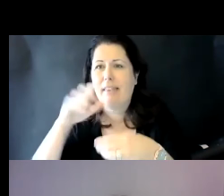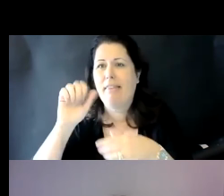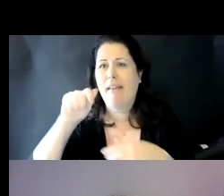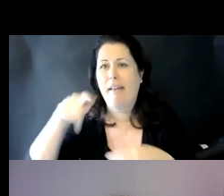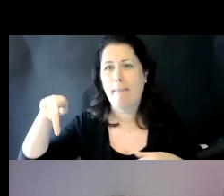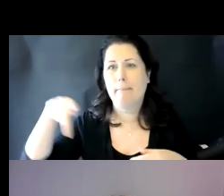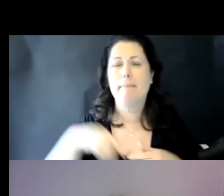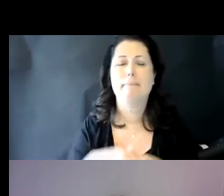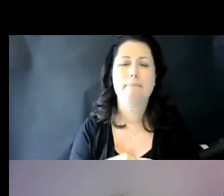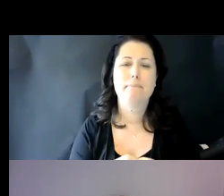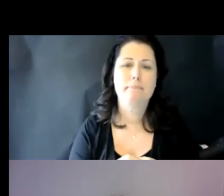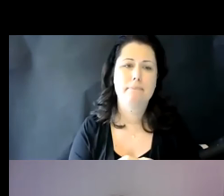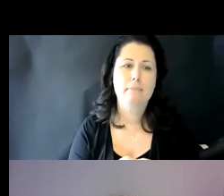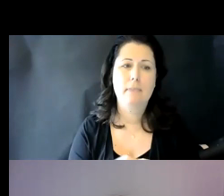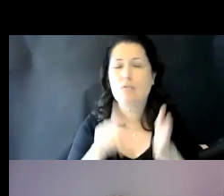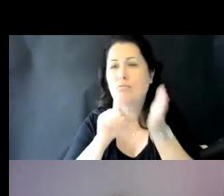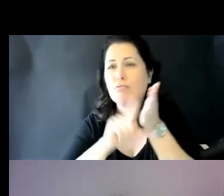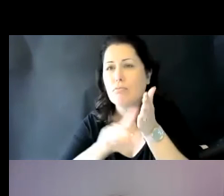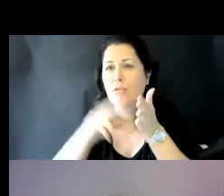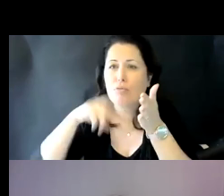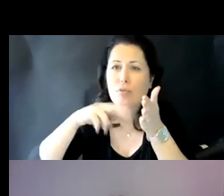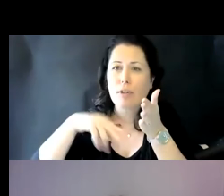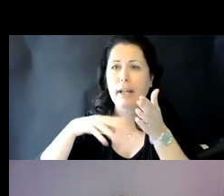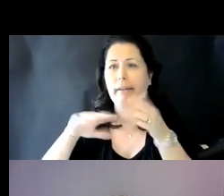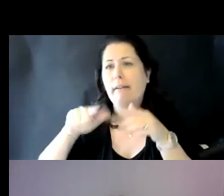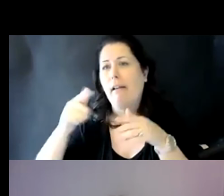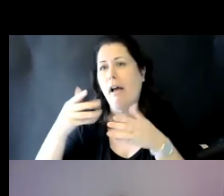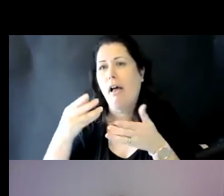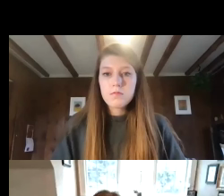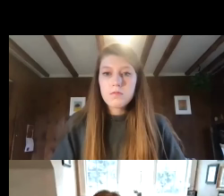and also reading and additional materials.